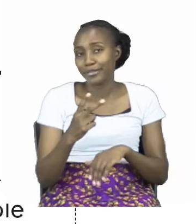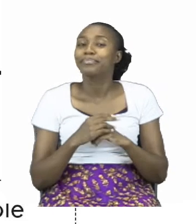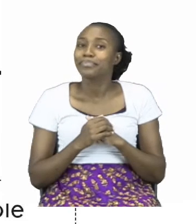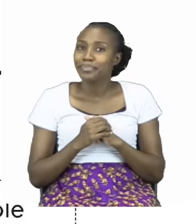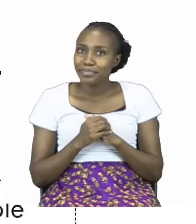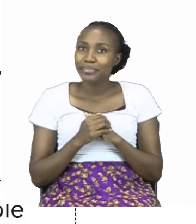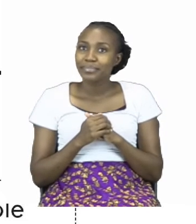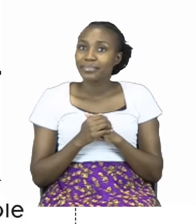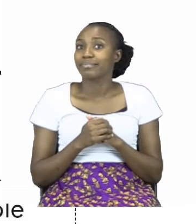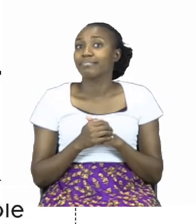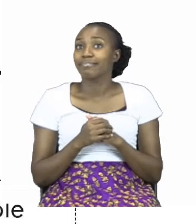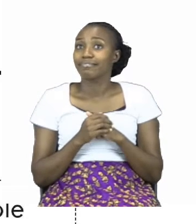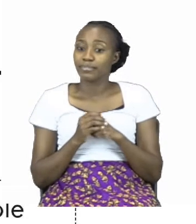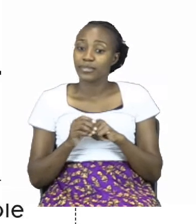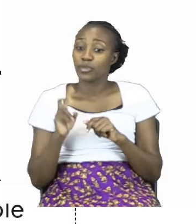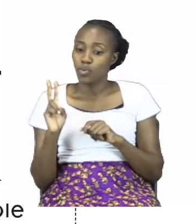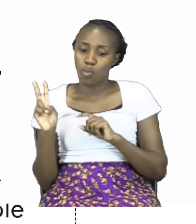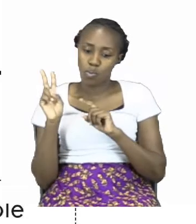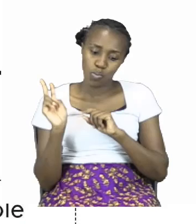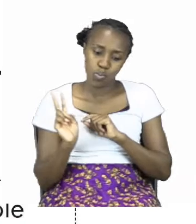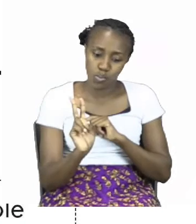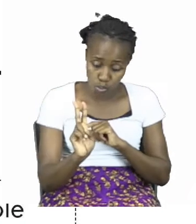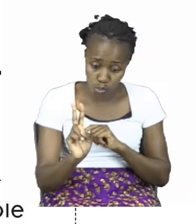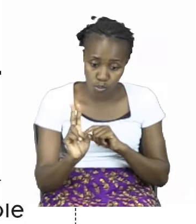and David arrived the next day.